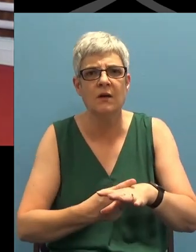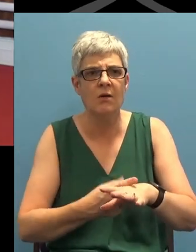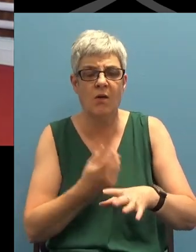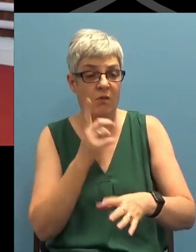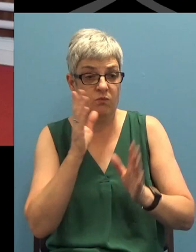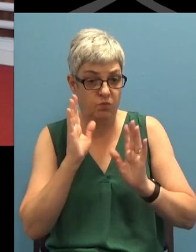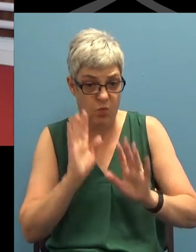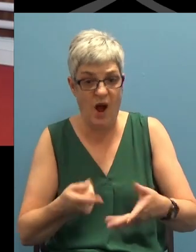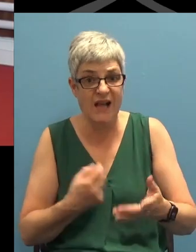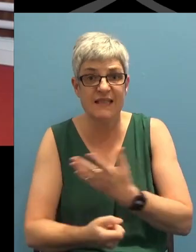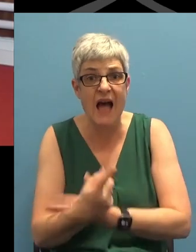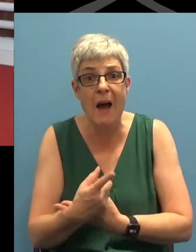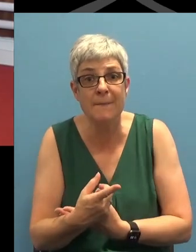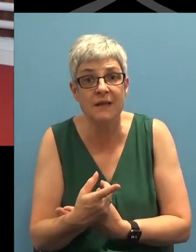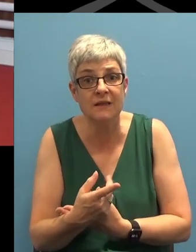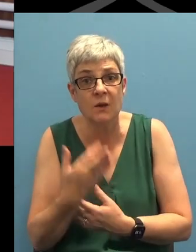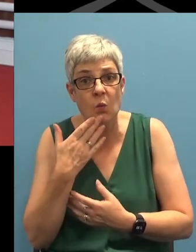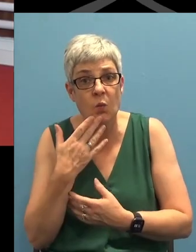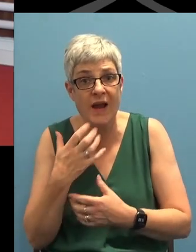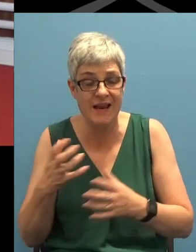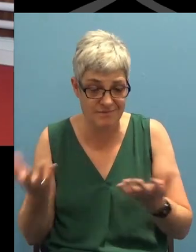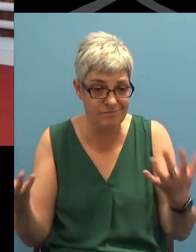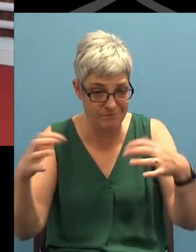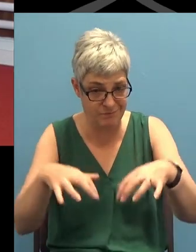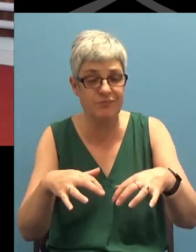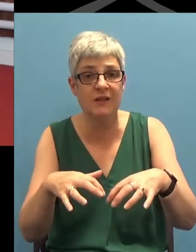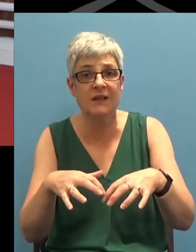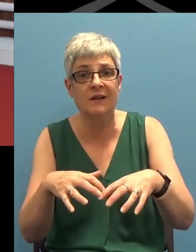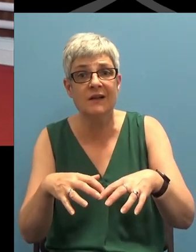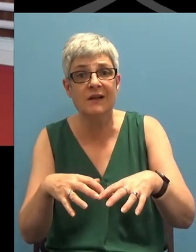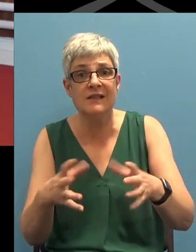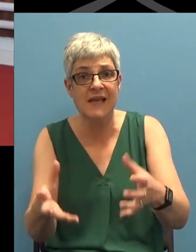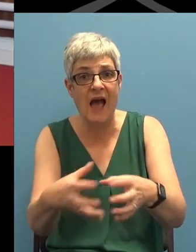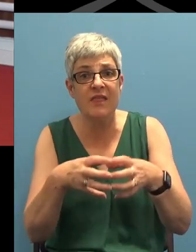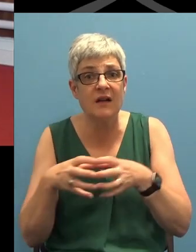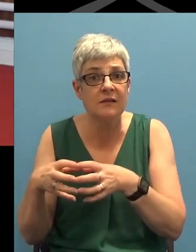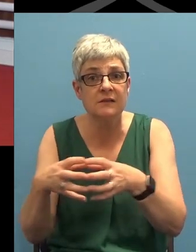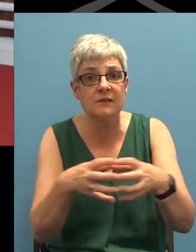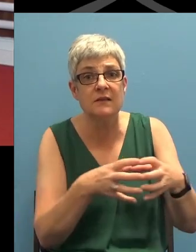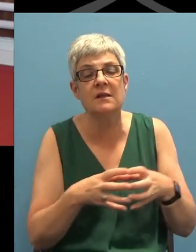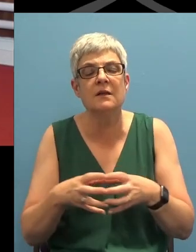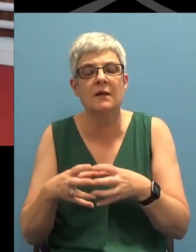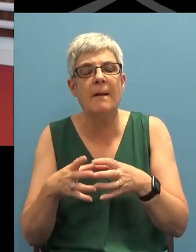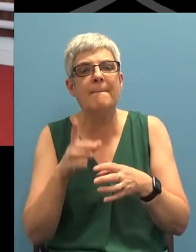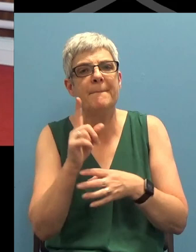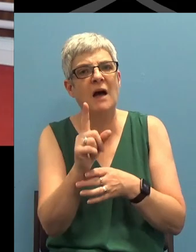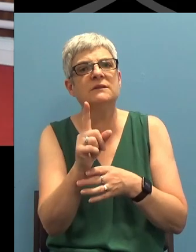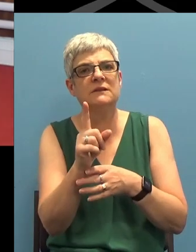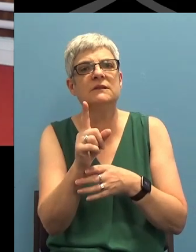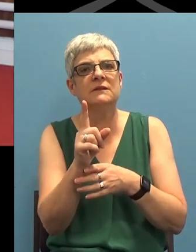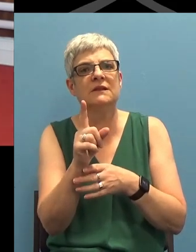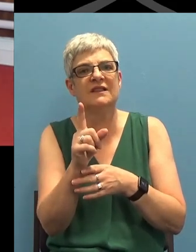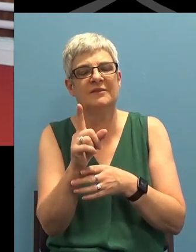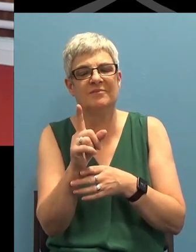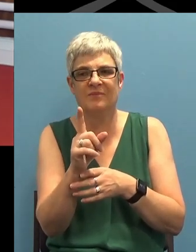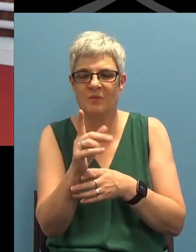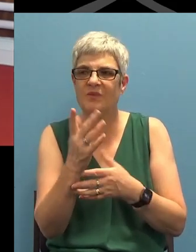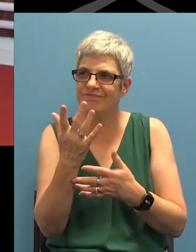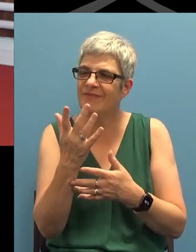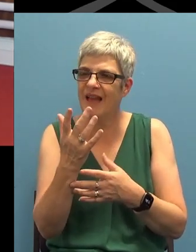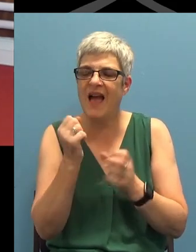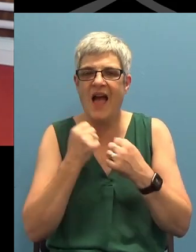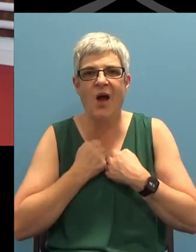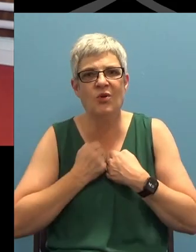what has to happen when the believers gather. And yet we have made that, or our notions about